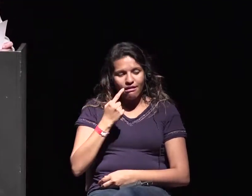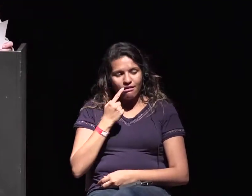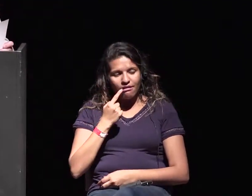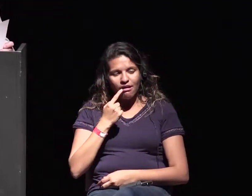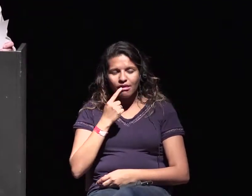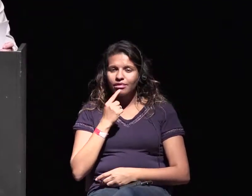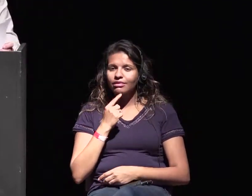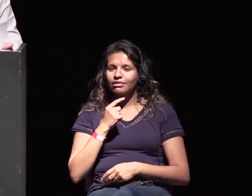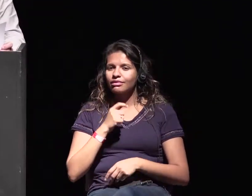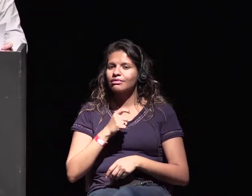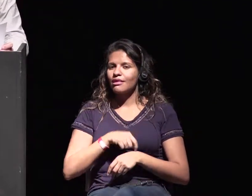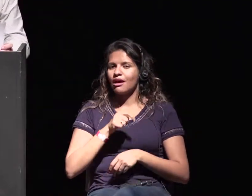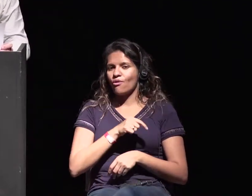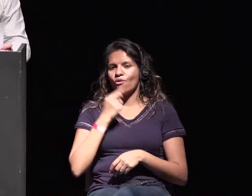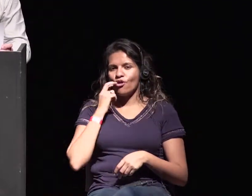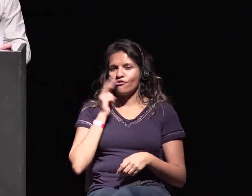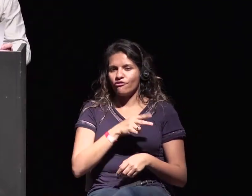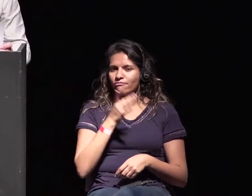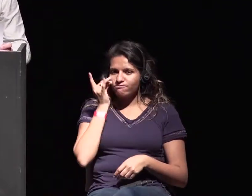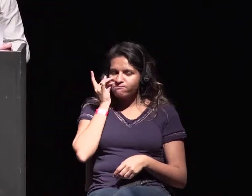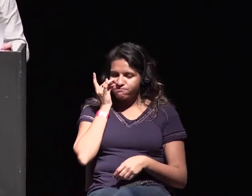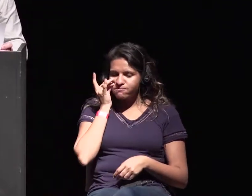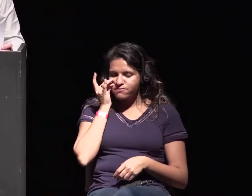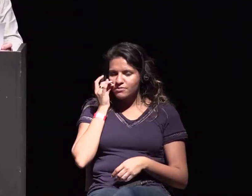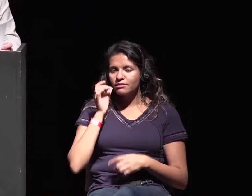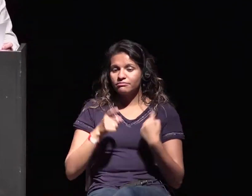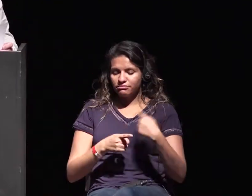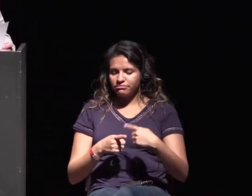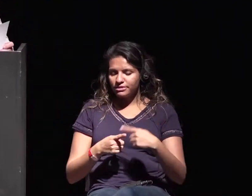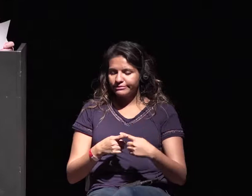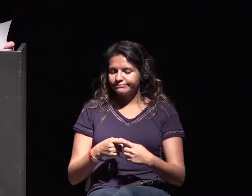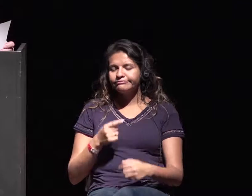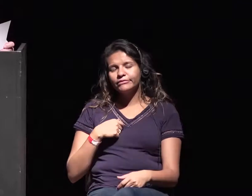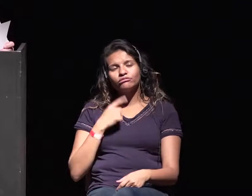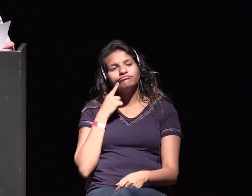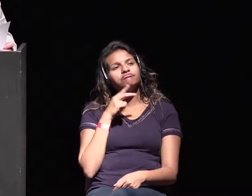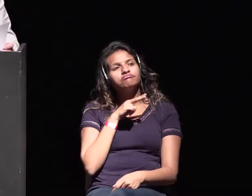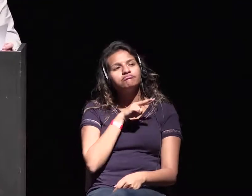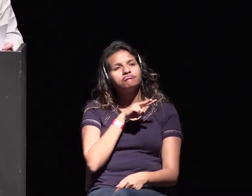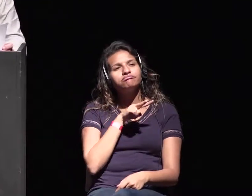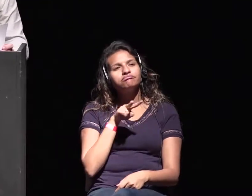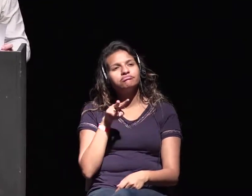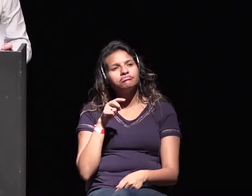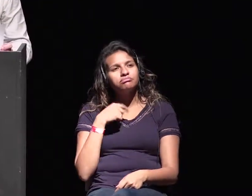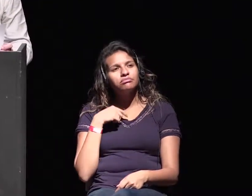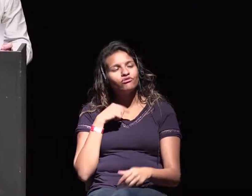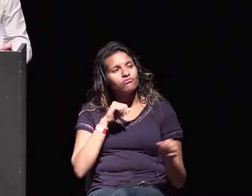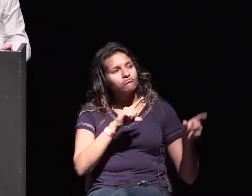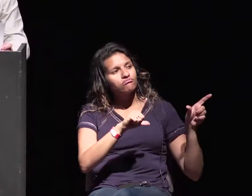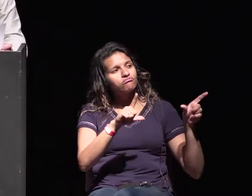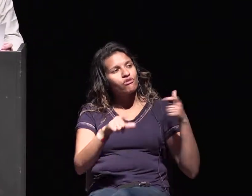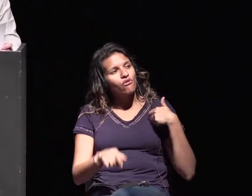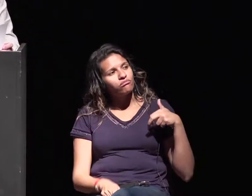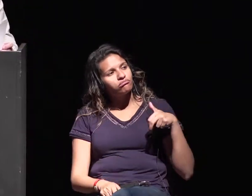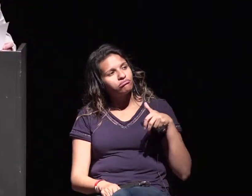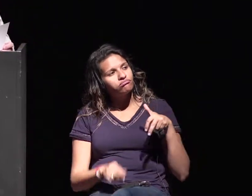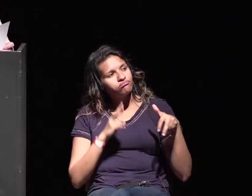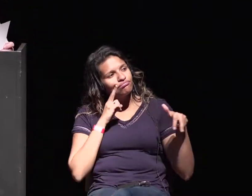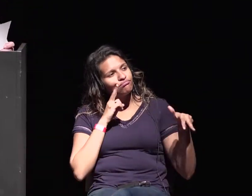the movement lead to unpredictable outcomes, and thus forces us to be in movement too,